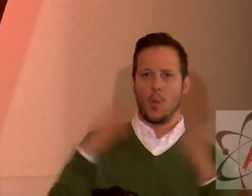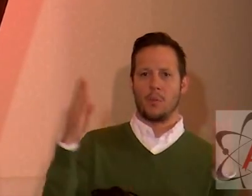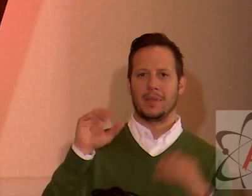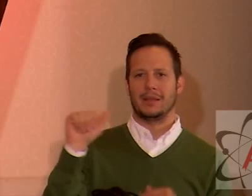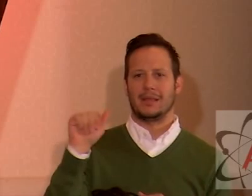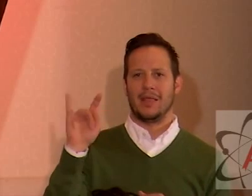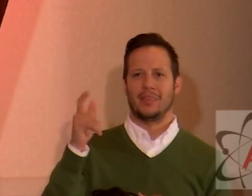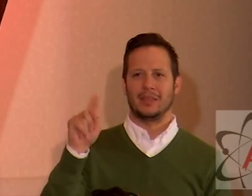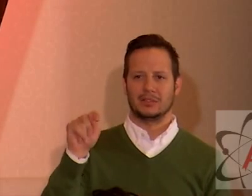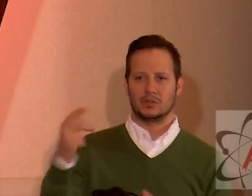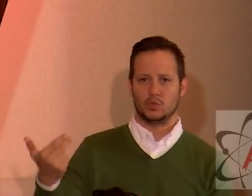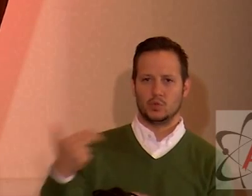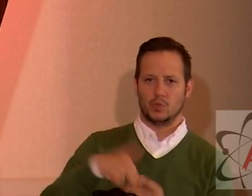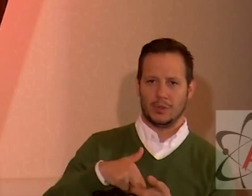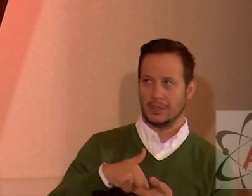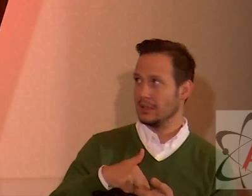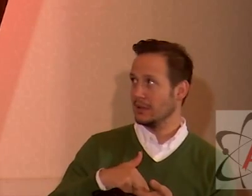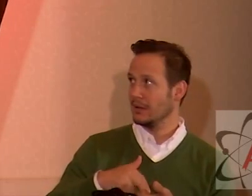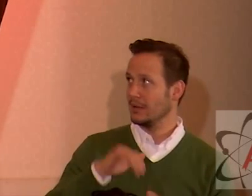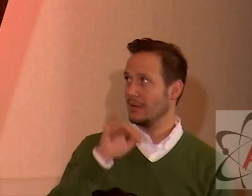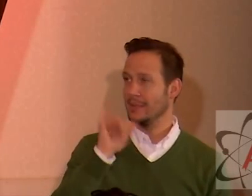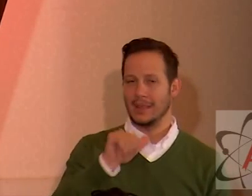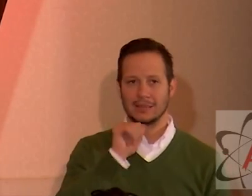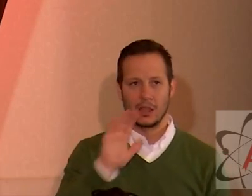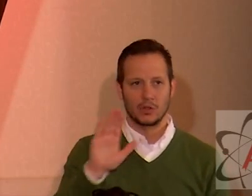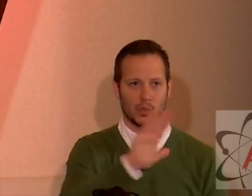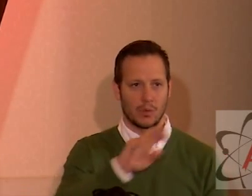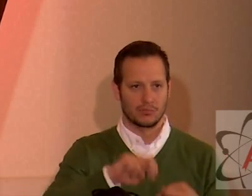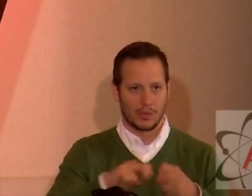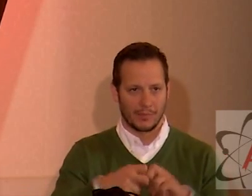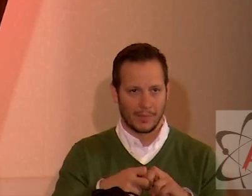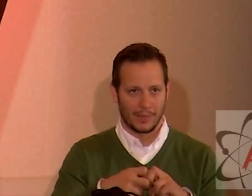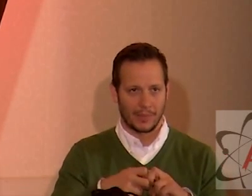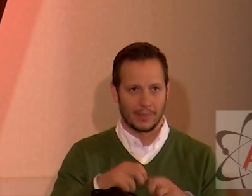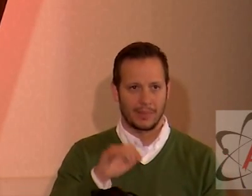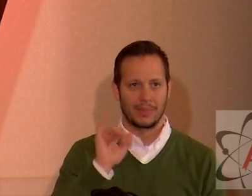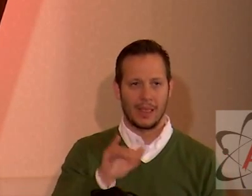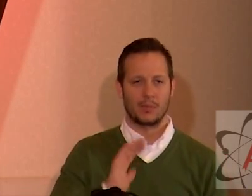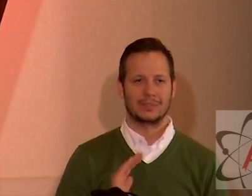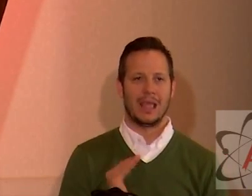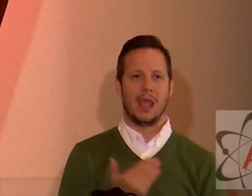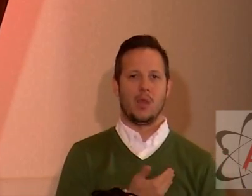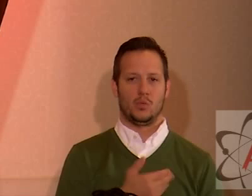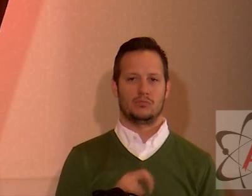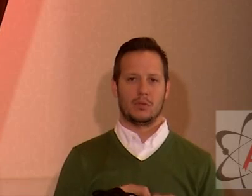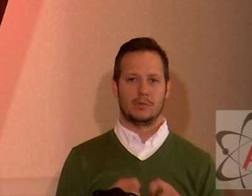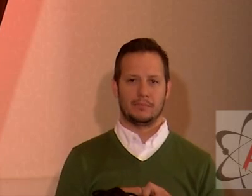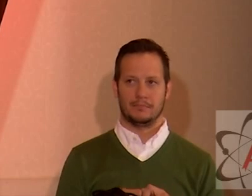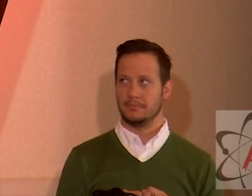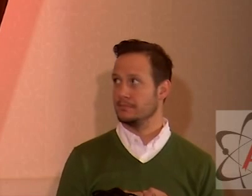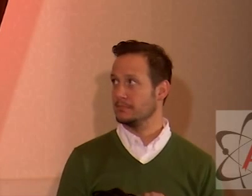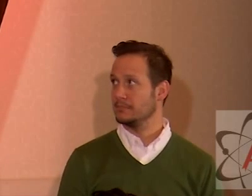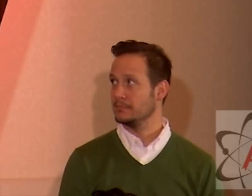to join him. That is not your problem. That was our problem.